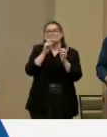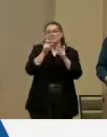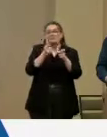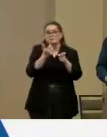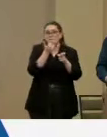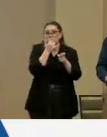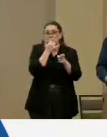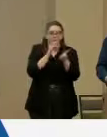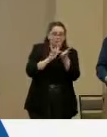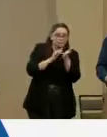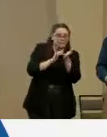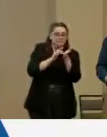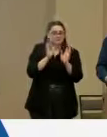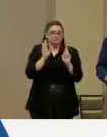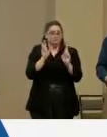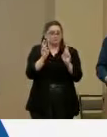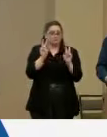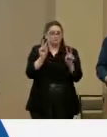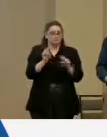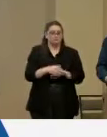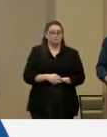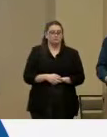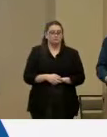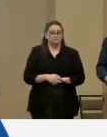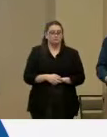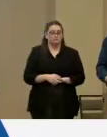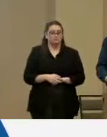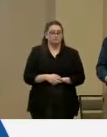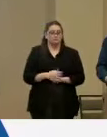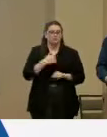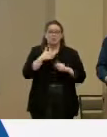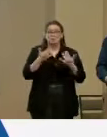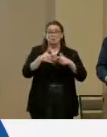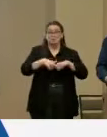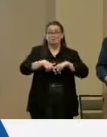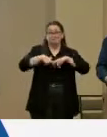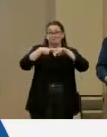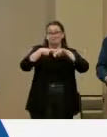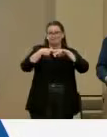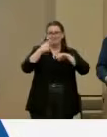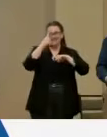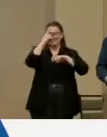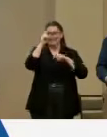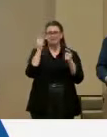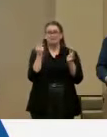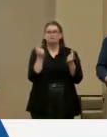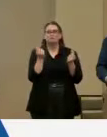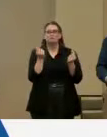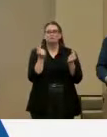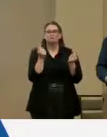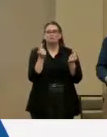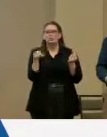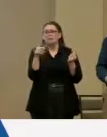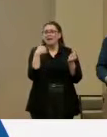the wrong drug. So well, I'm going to stop there, and what I think I'm going to do is, you all